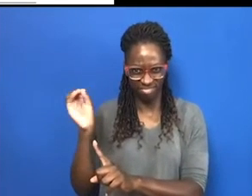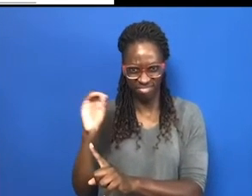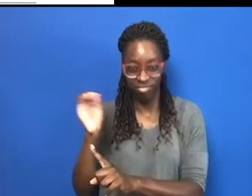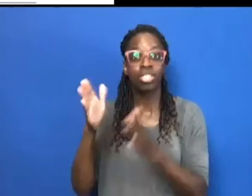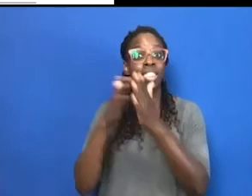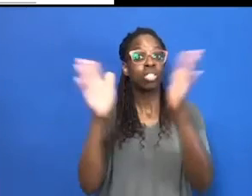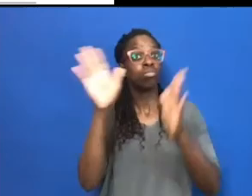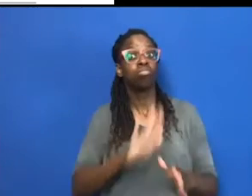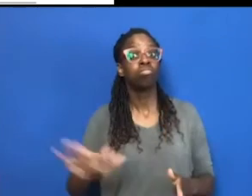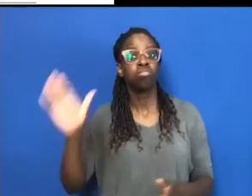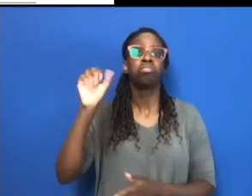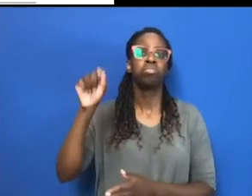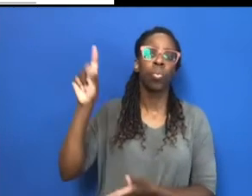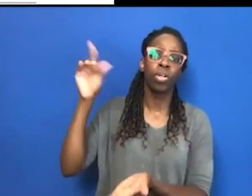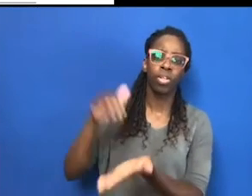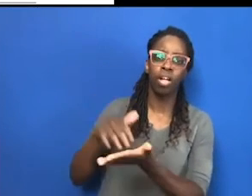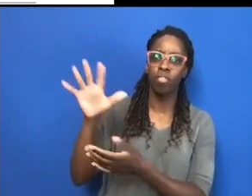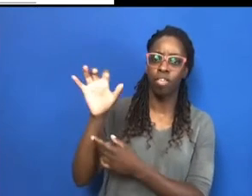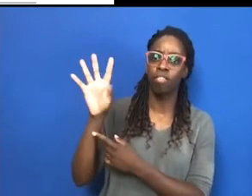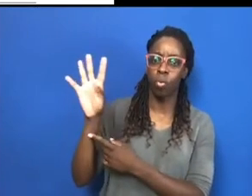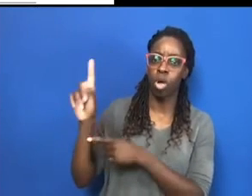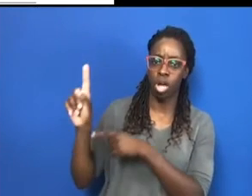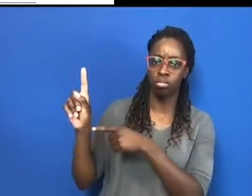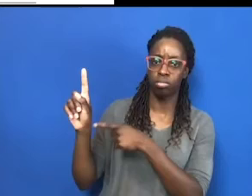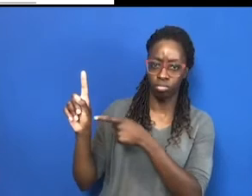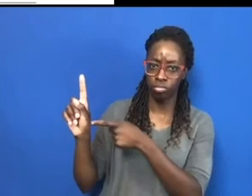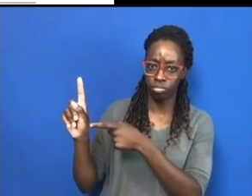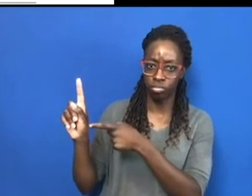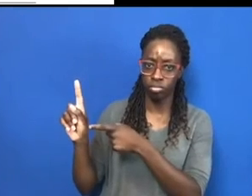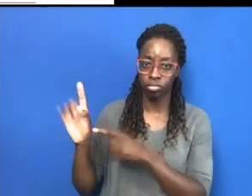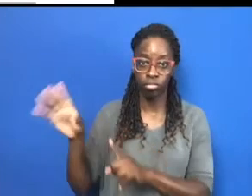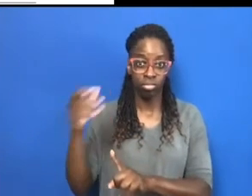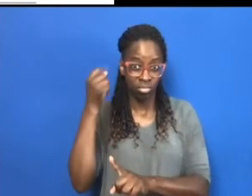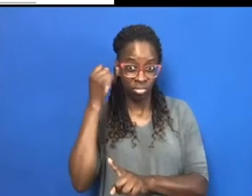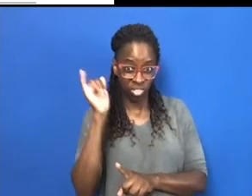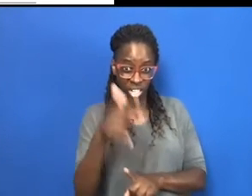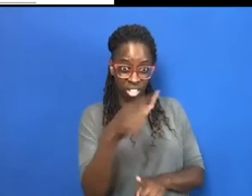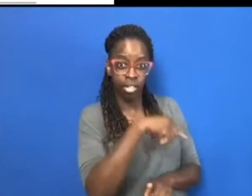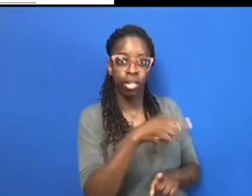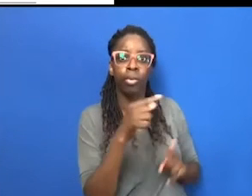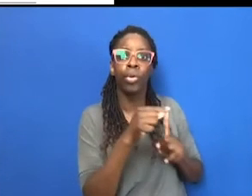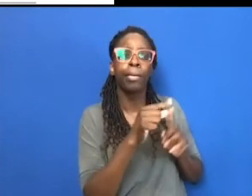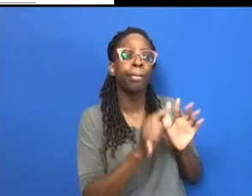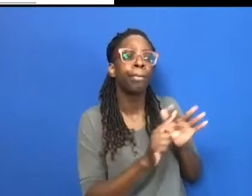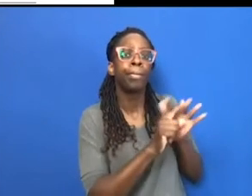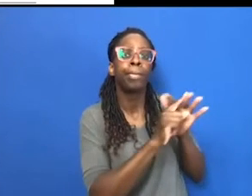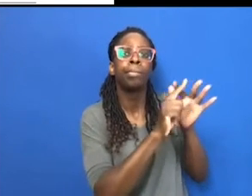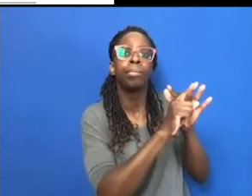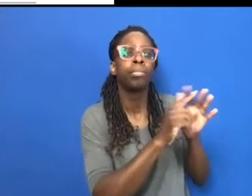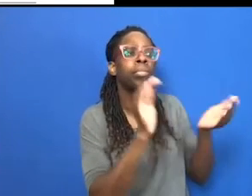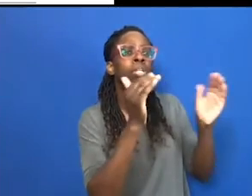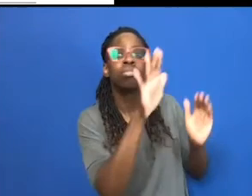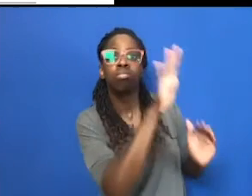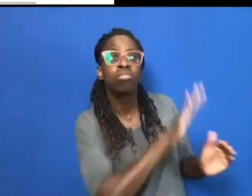1,541 total indicators in our science domain, across all of the